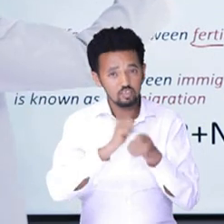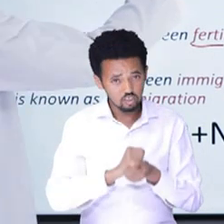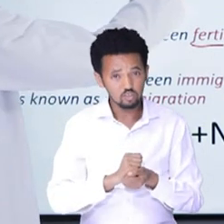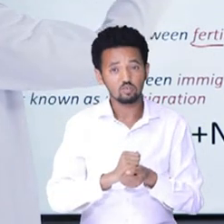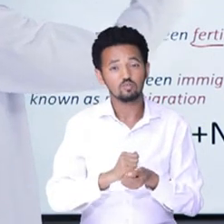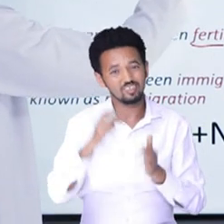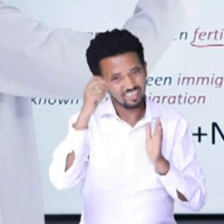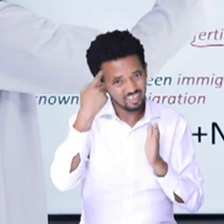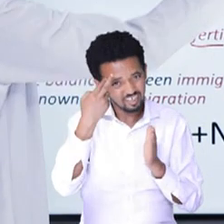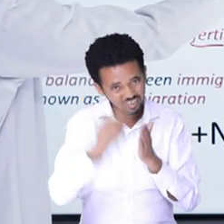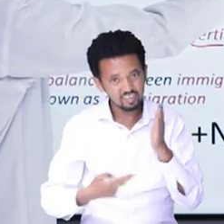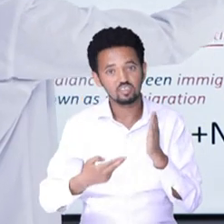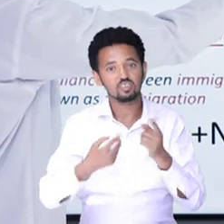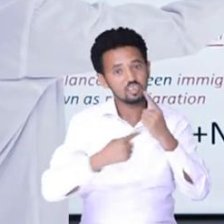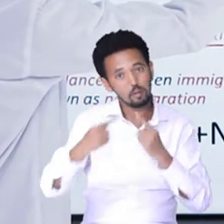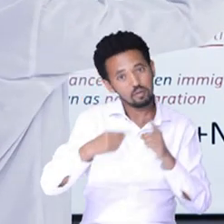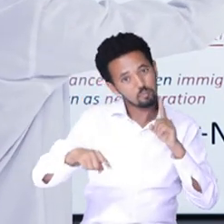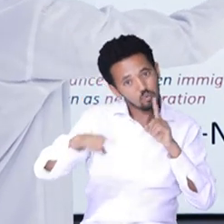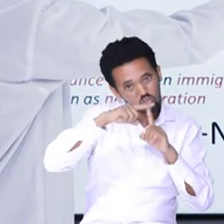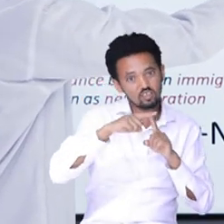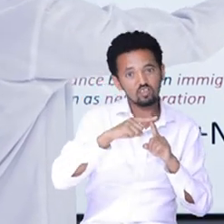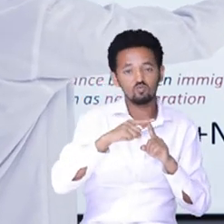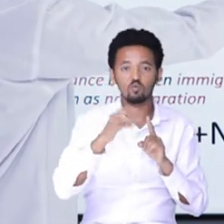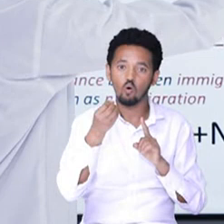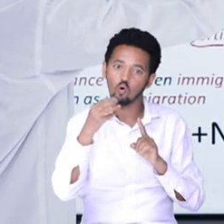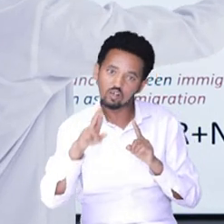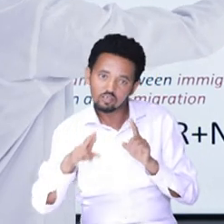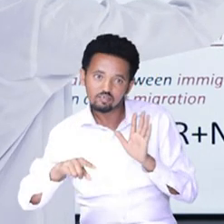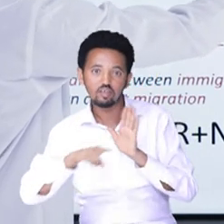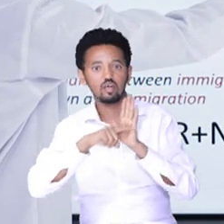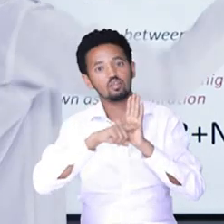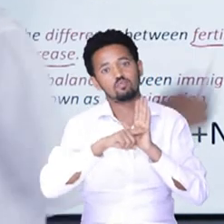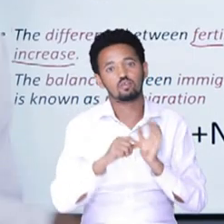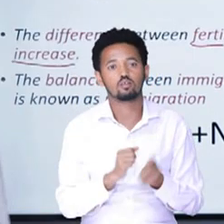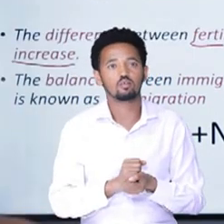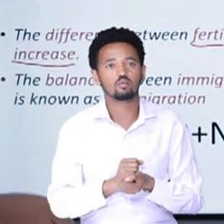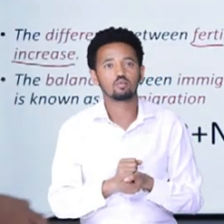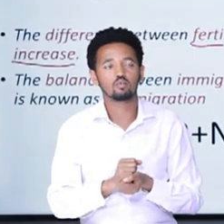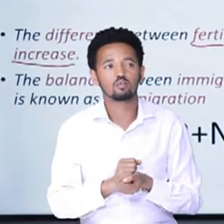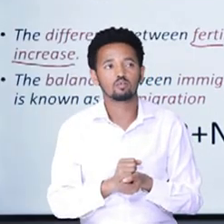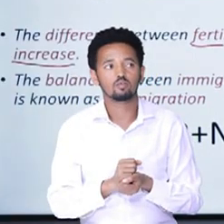The change of, or the result of this, can be positive or negative.